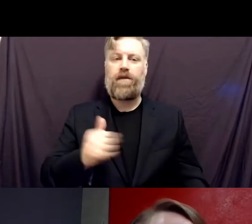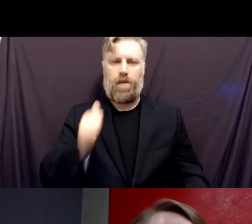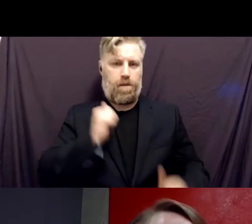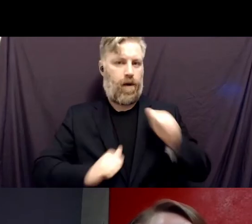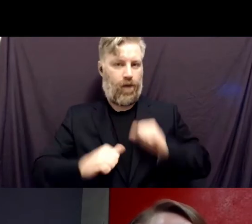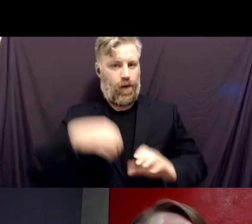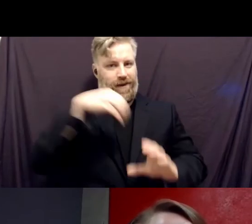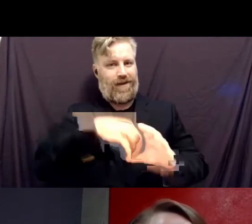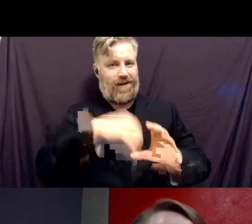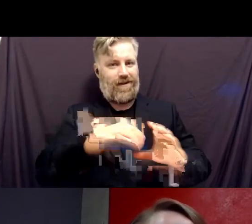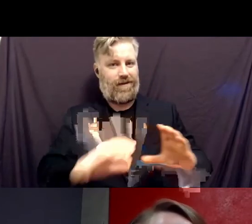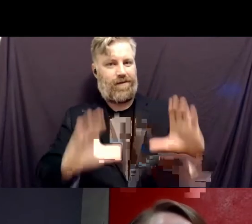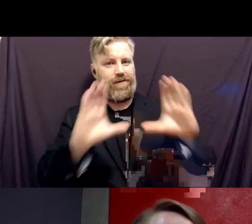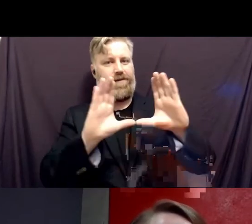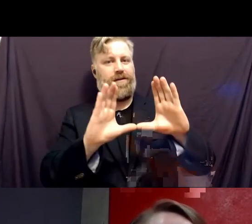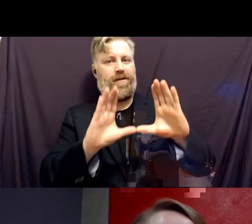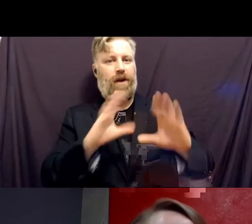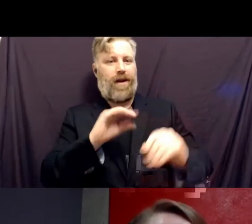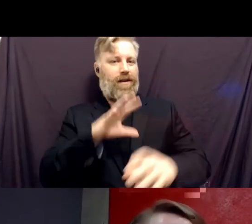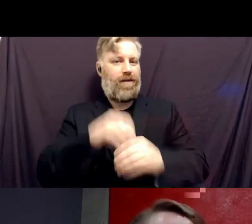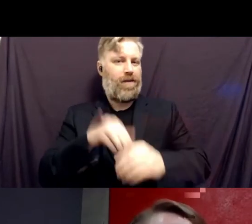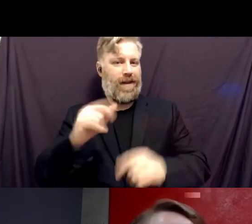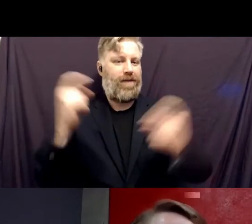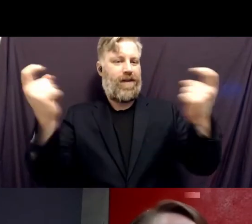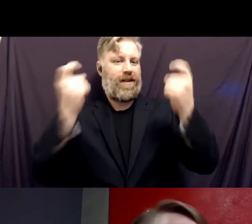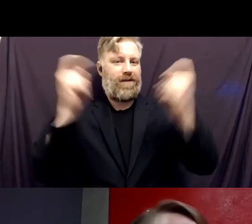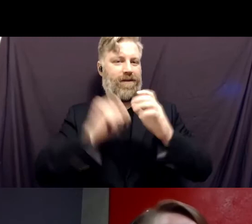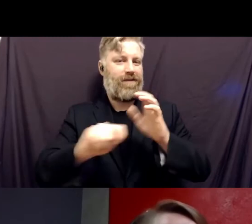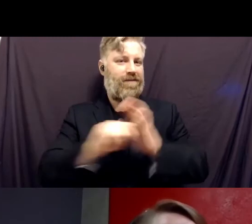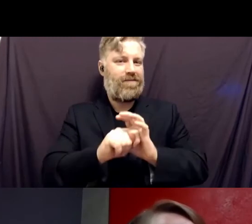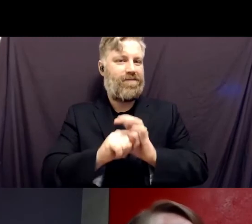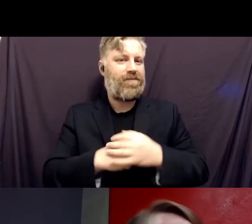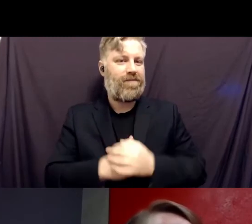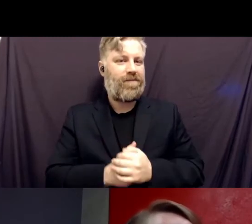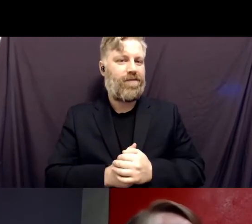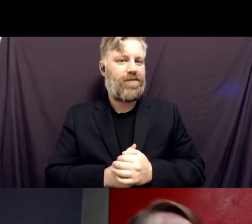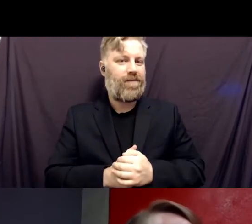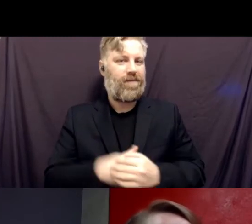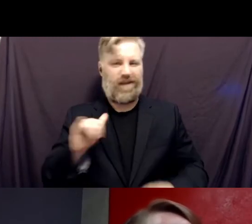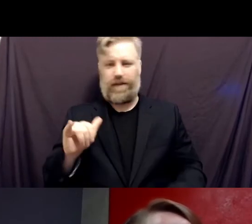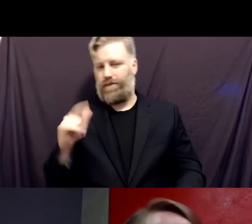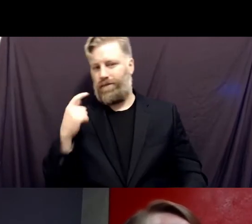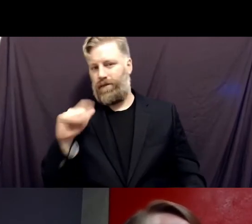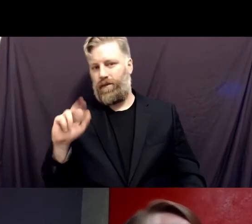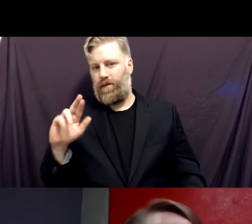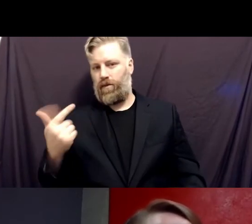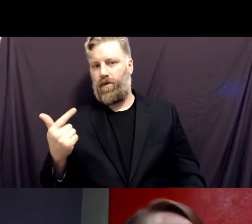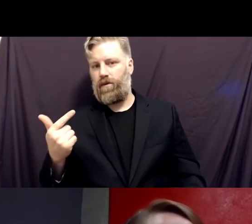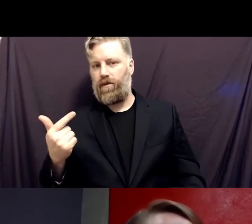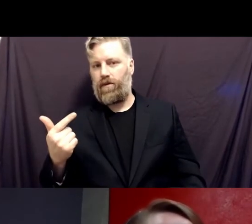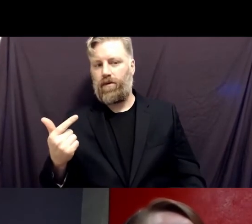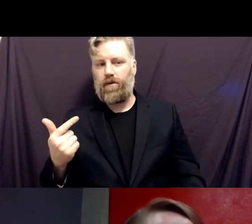this festival time, within August, to do